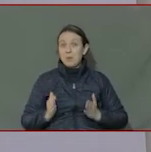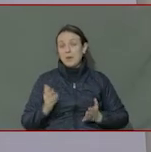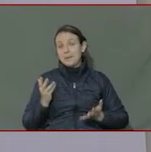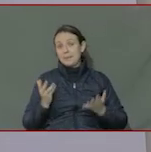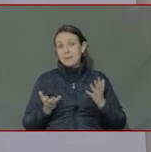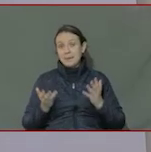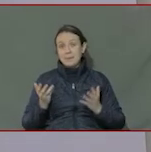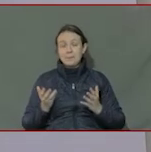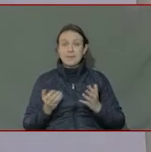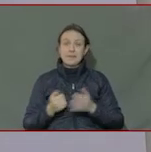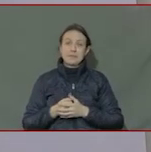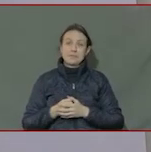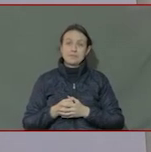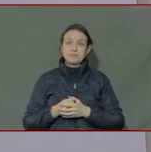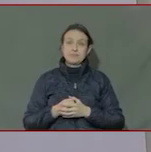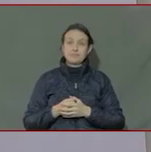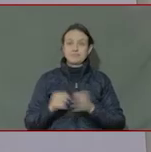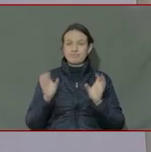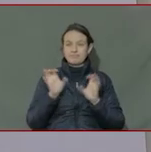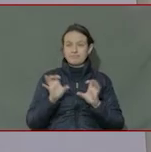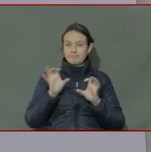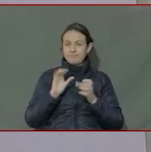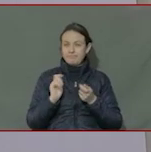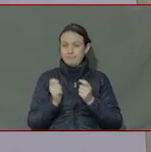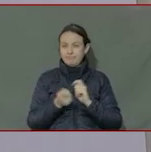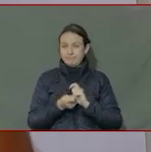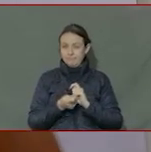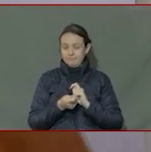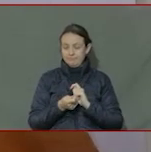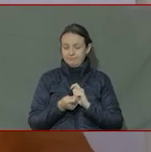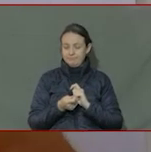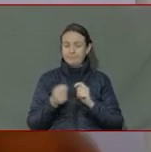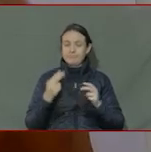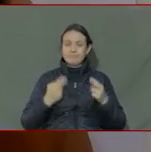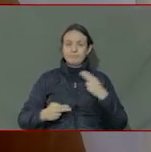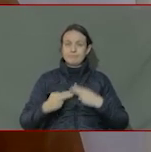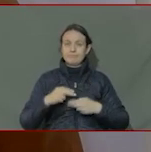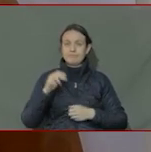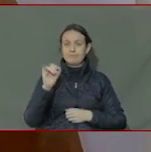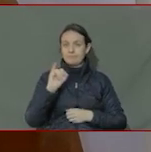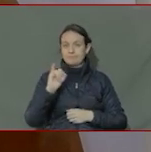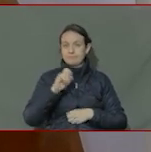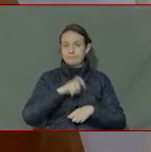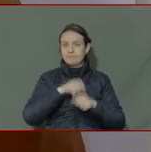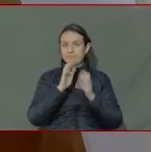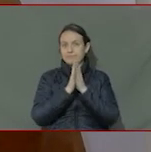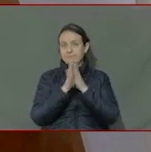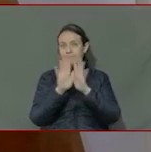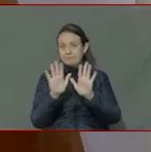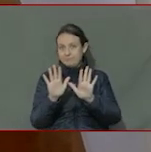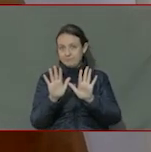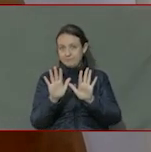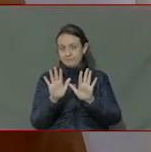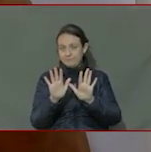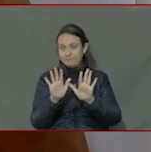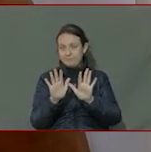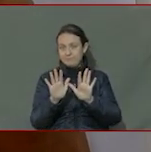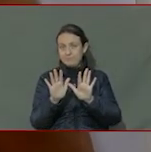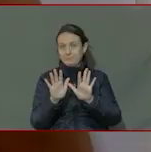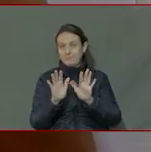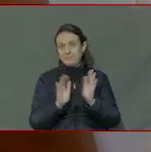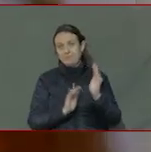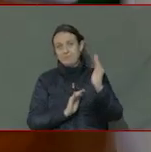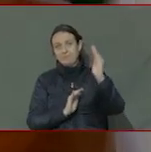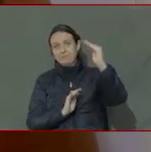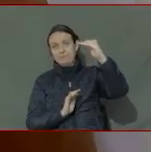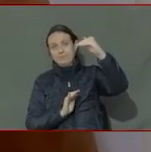here with a different color. If the insulin here at just before 10 reached a high point as well, Now,